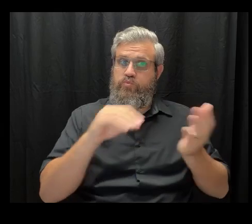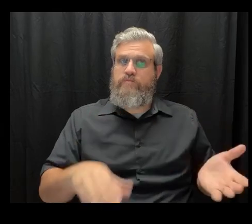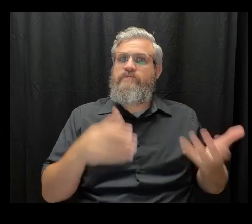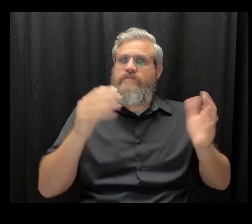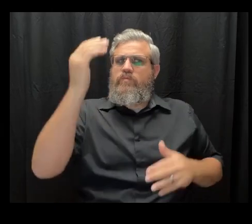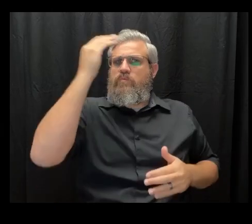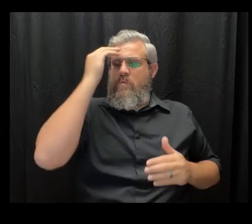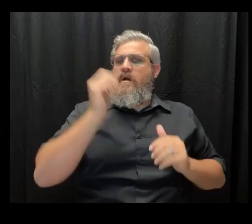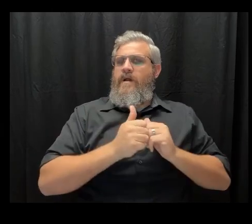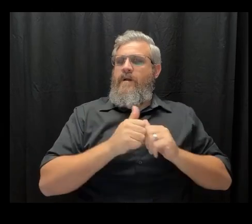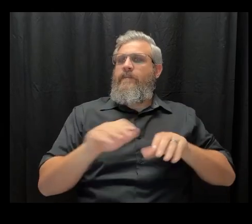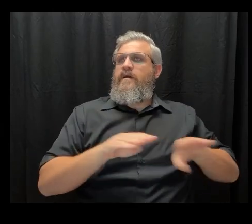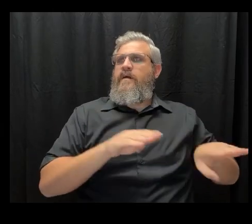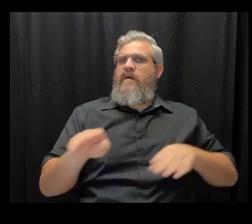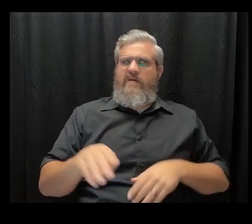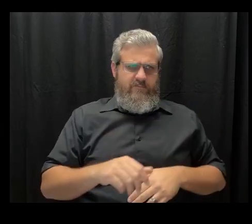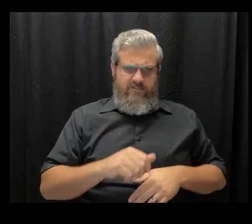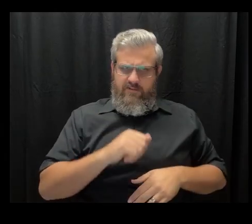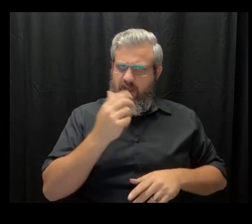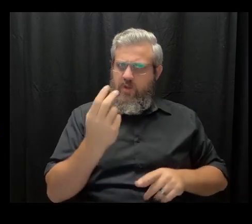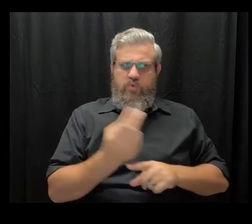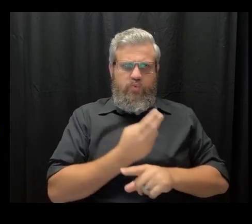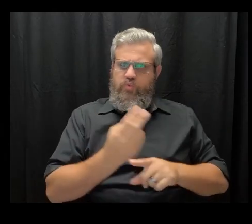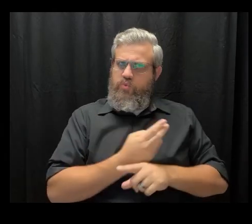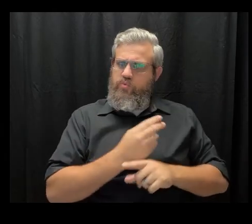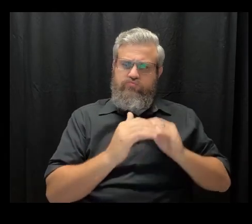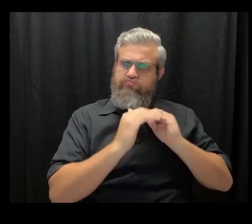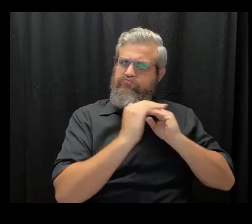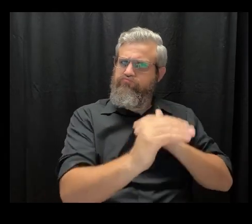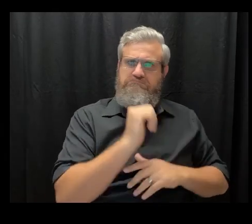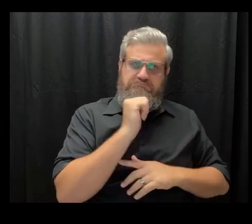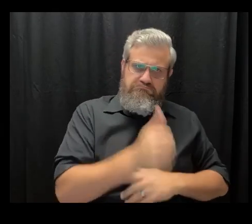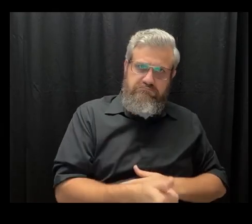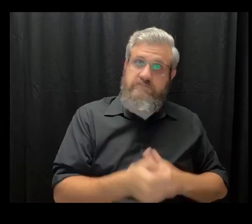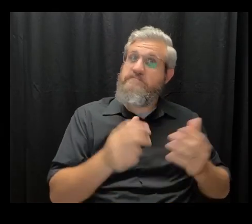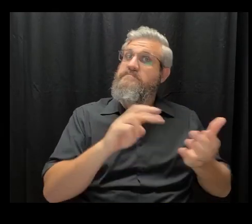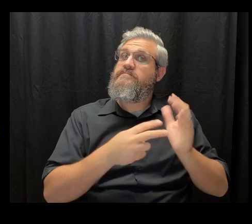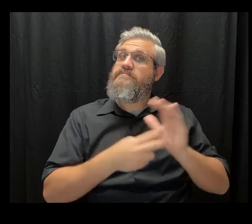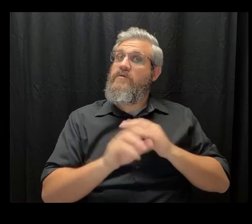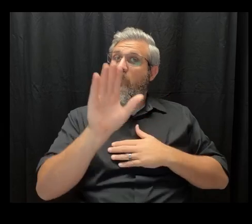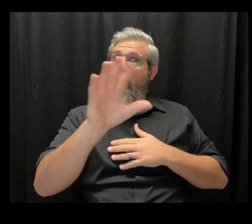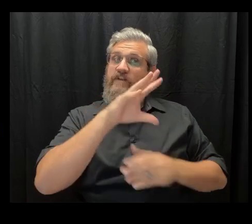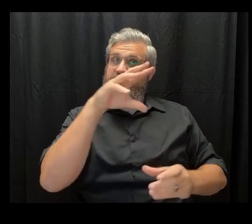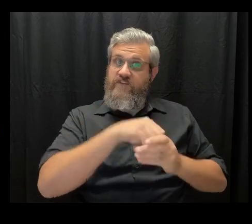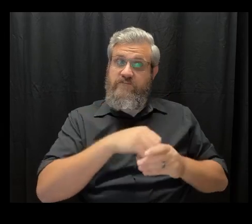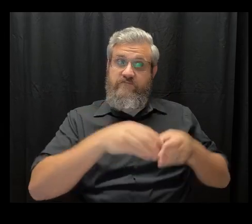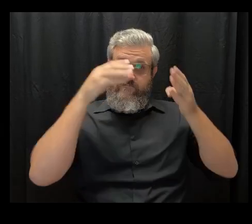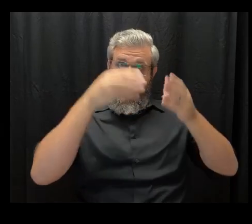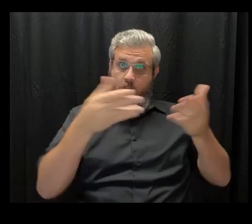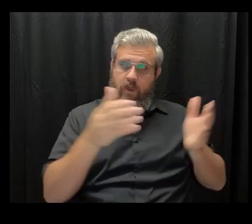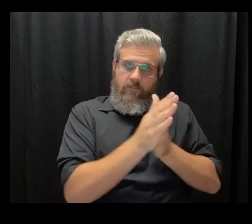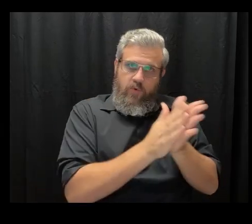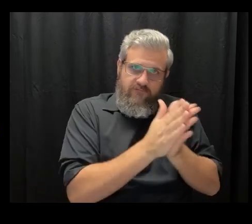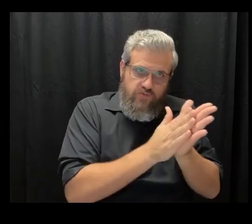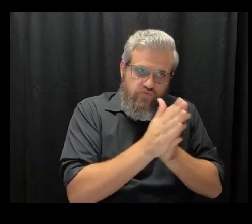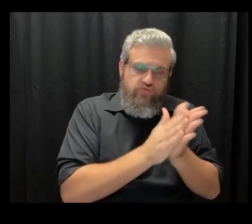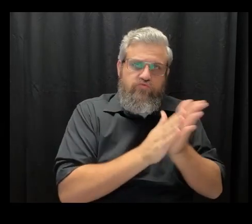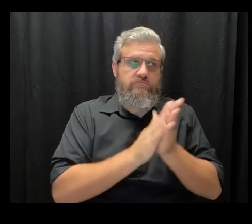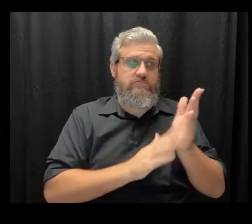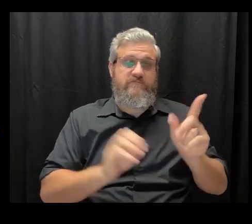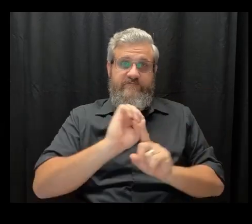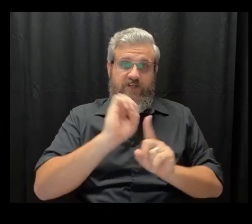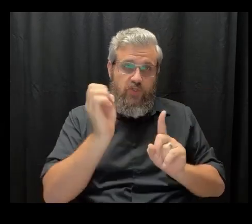consistently. This may mean that your interventions will focus more on motivation, environment, and reinforcement. Let's